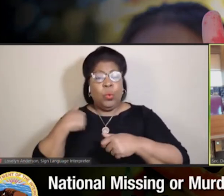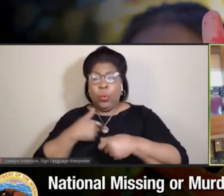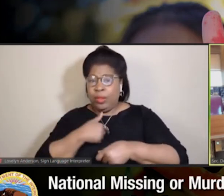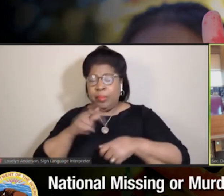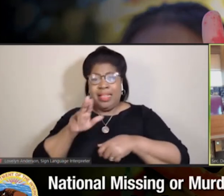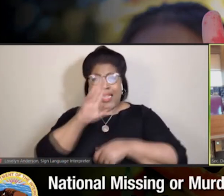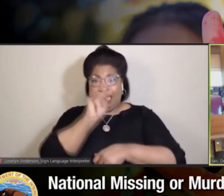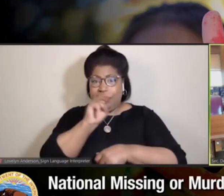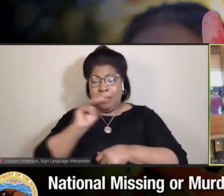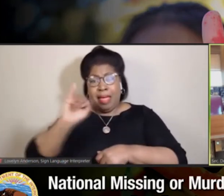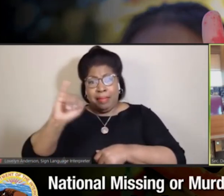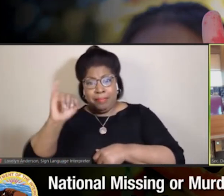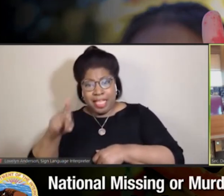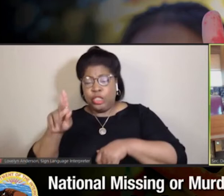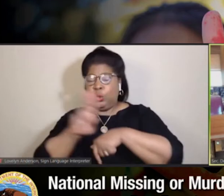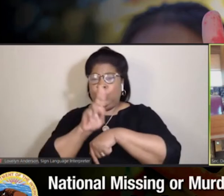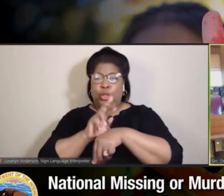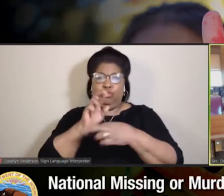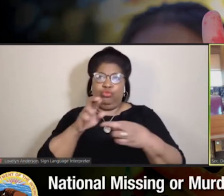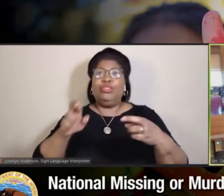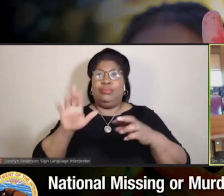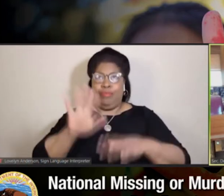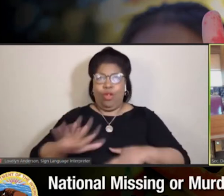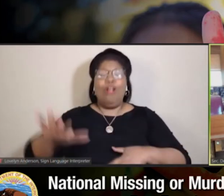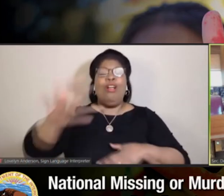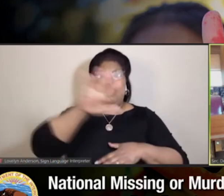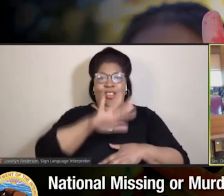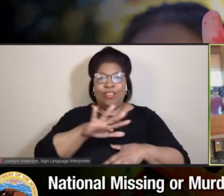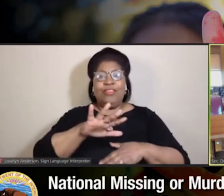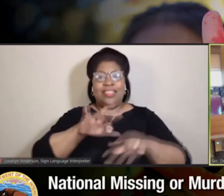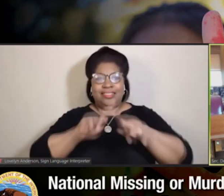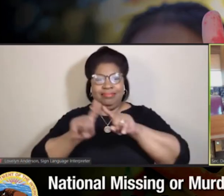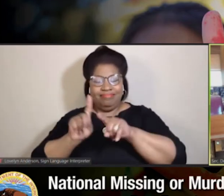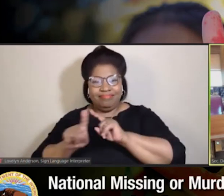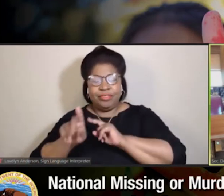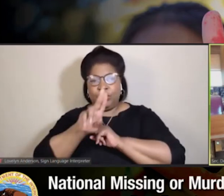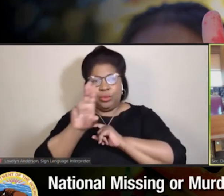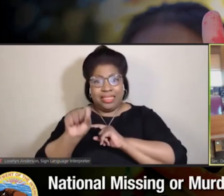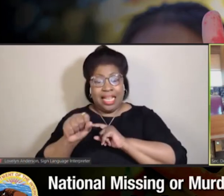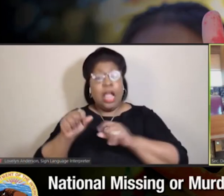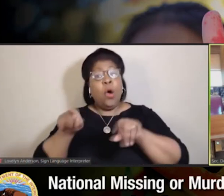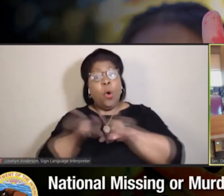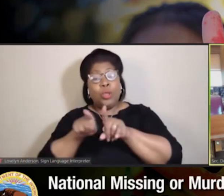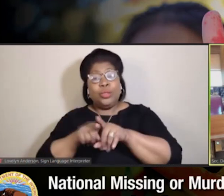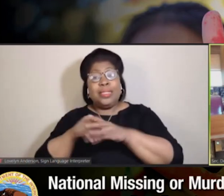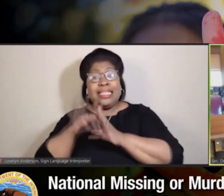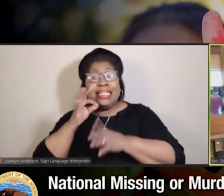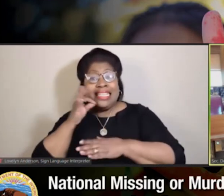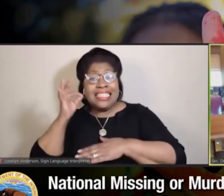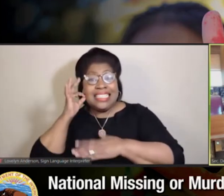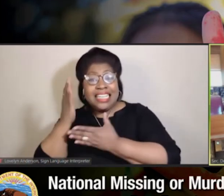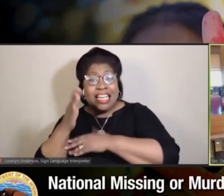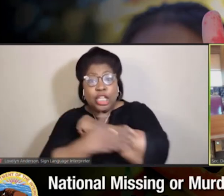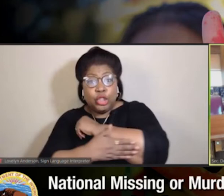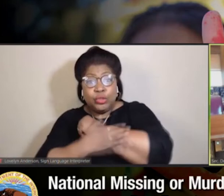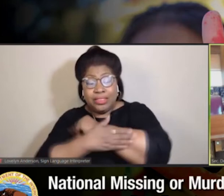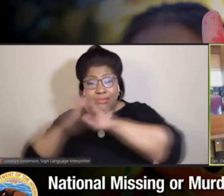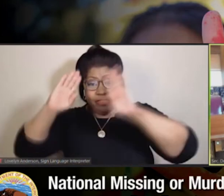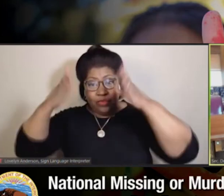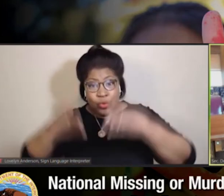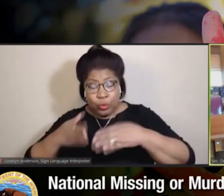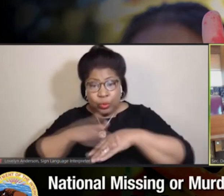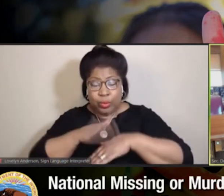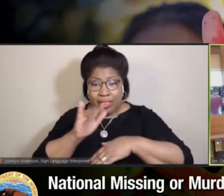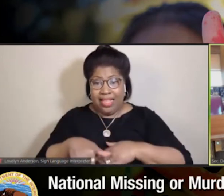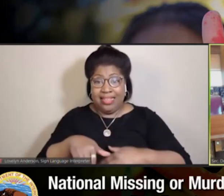agencies and throughout Indian countries to focus on this crisis. Since the launch of the MMU, the department